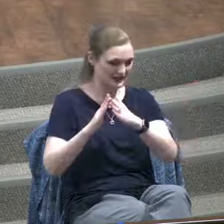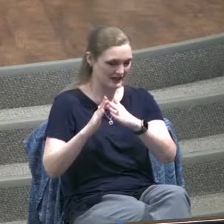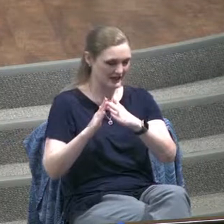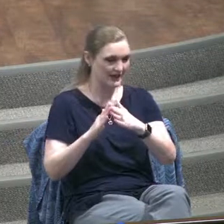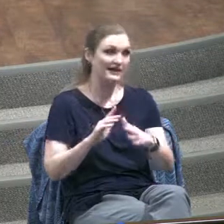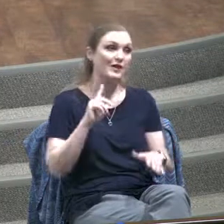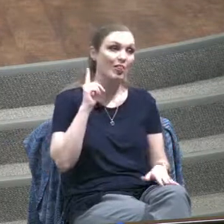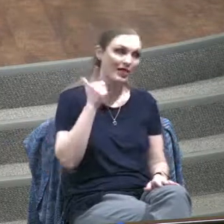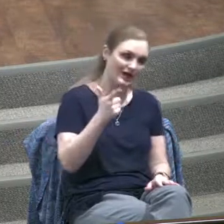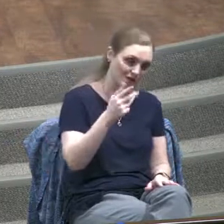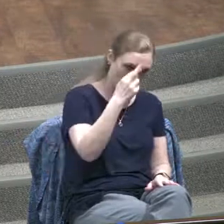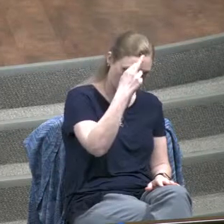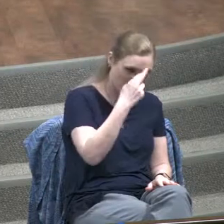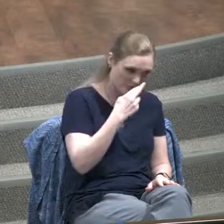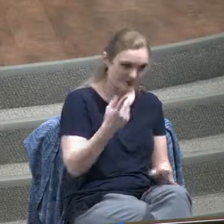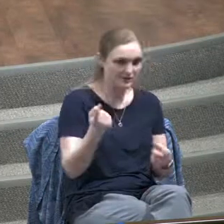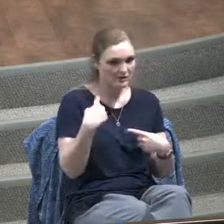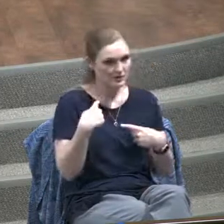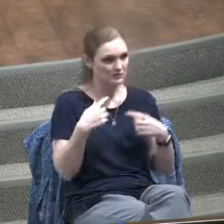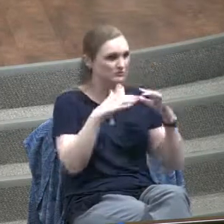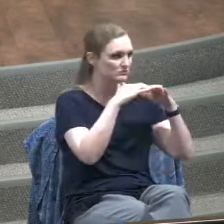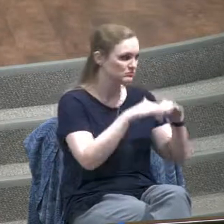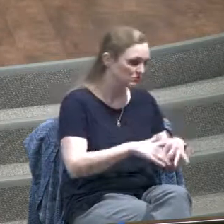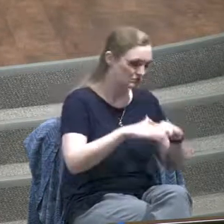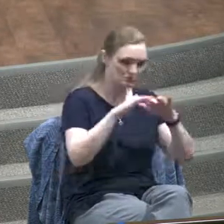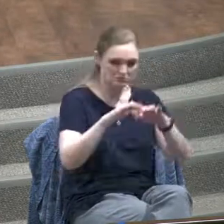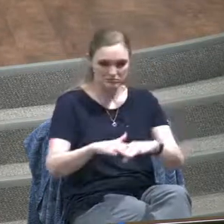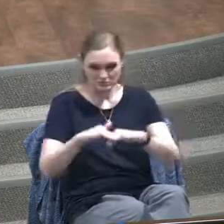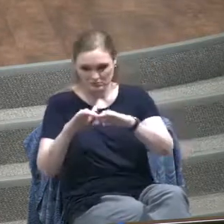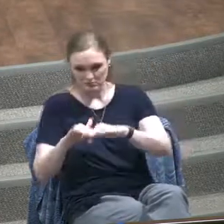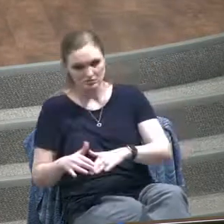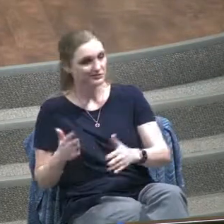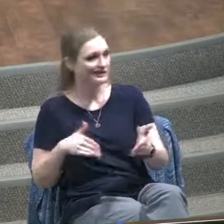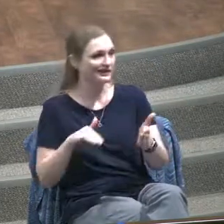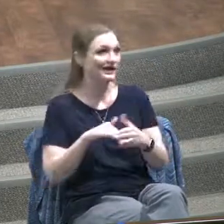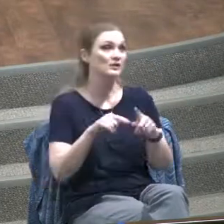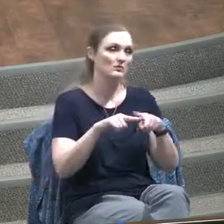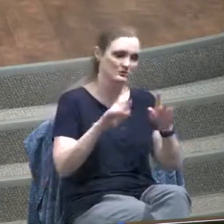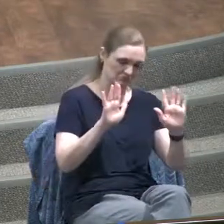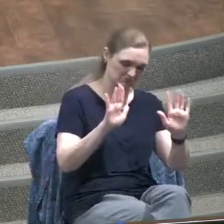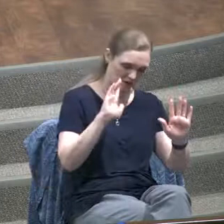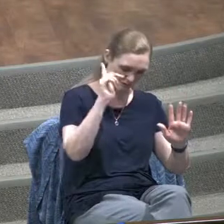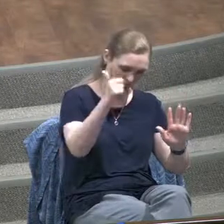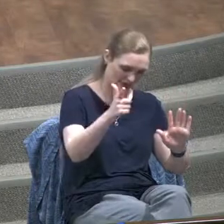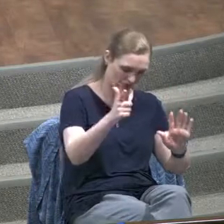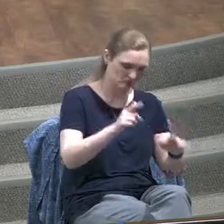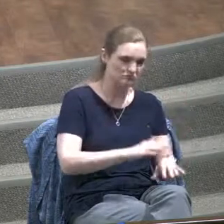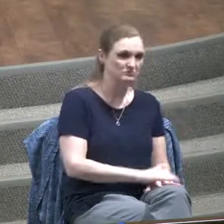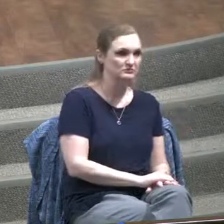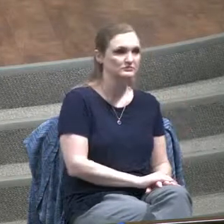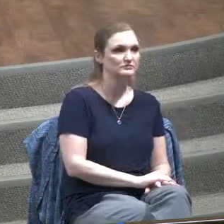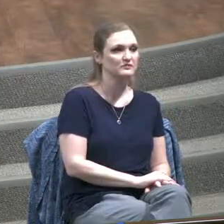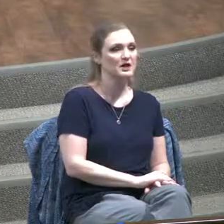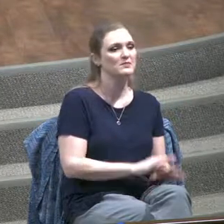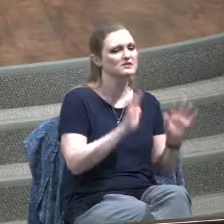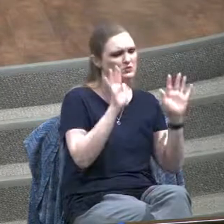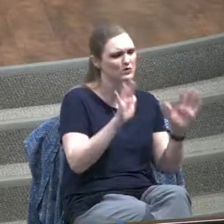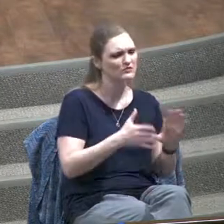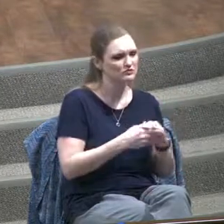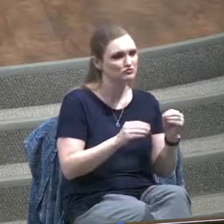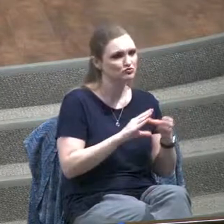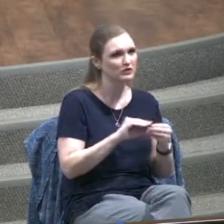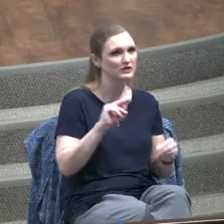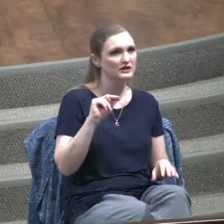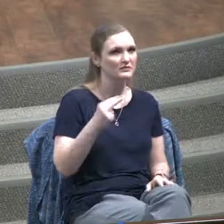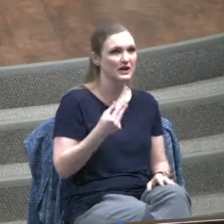later the Romans come in, everything kind of gets down. But this is a great story from Nehemiah. Here's a